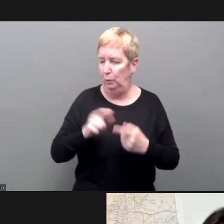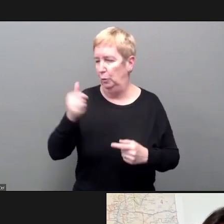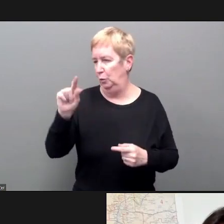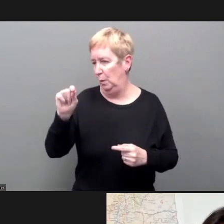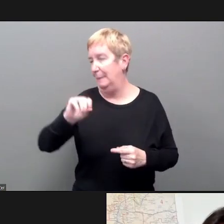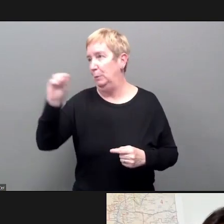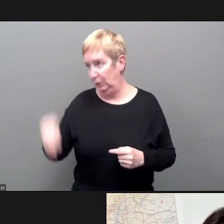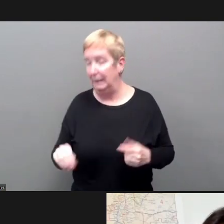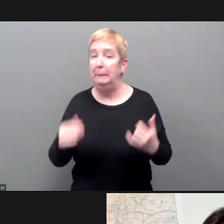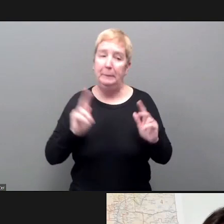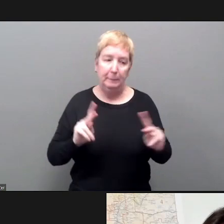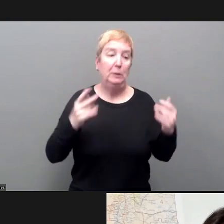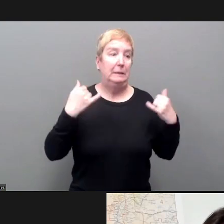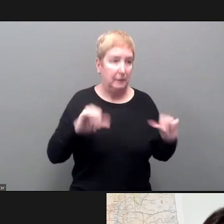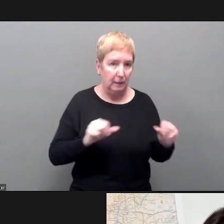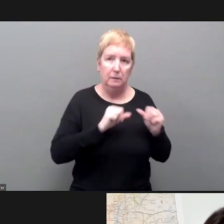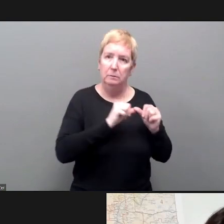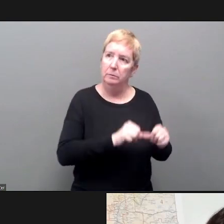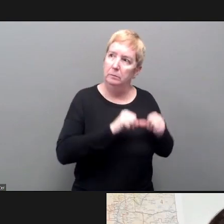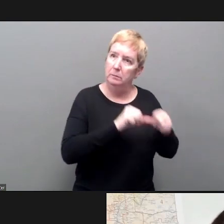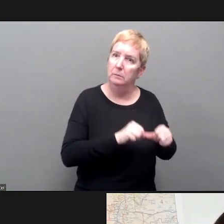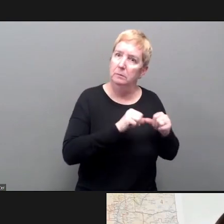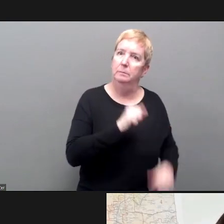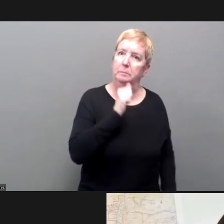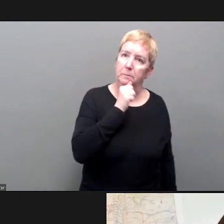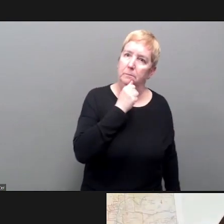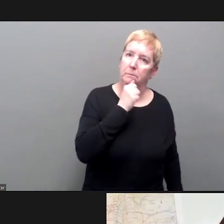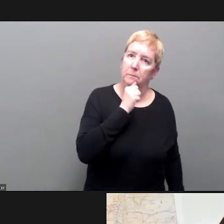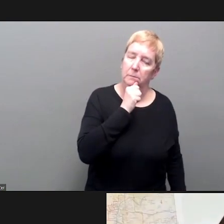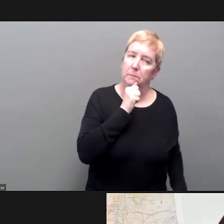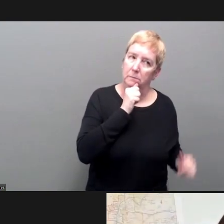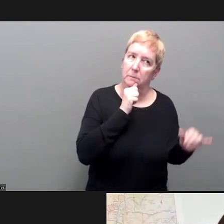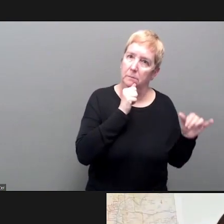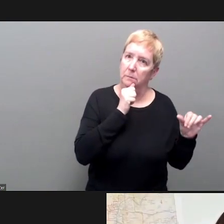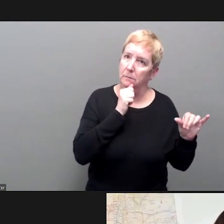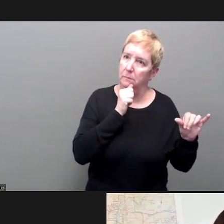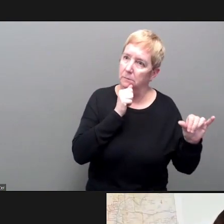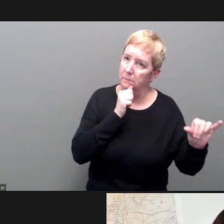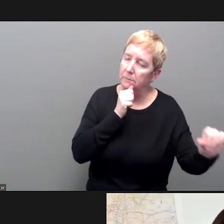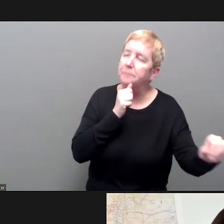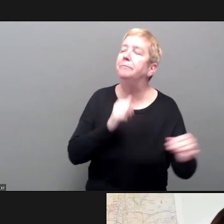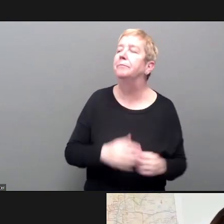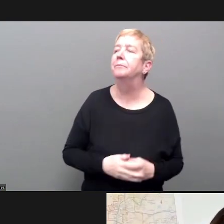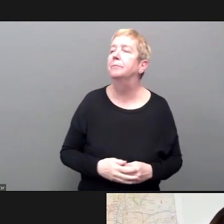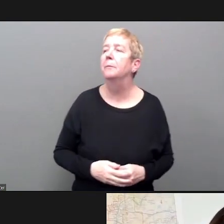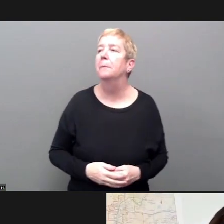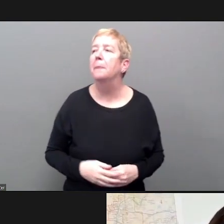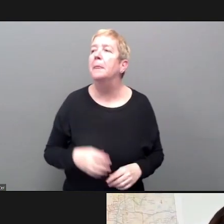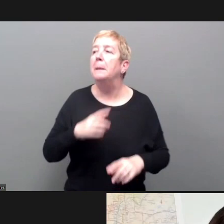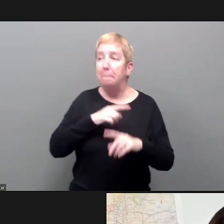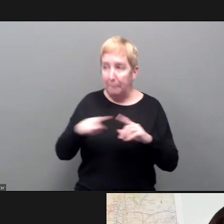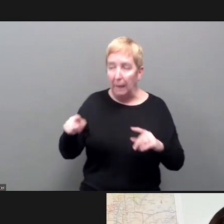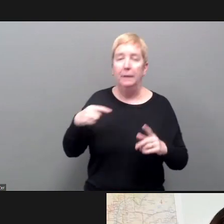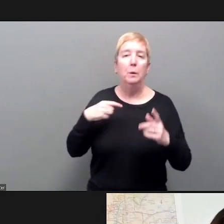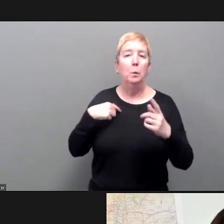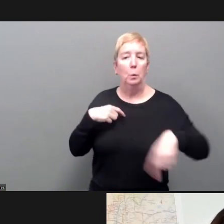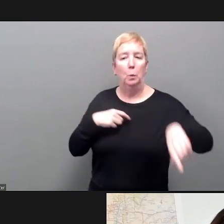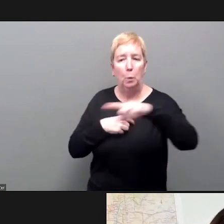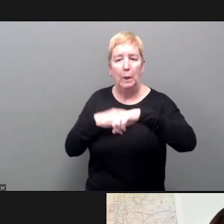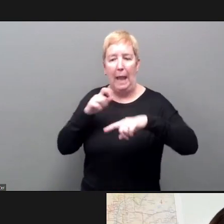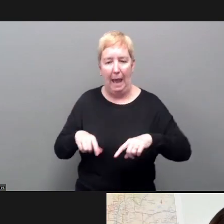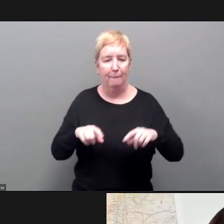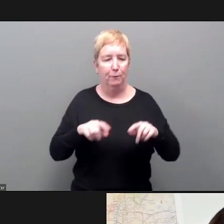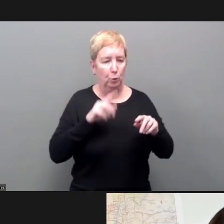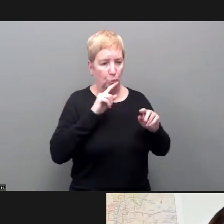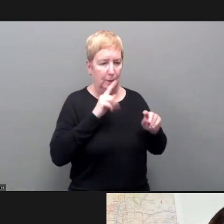order to figure out the answer to your question, we would need to start monitoring that either through self-reporting,